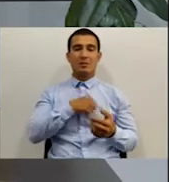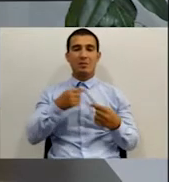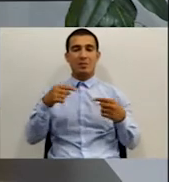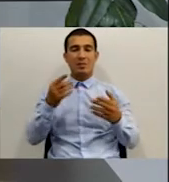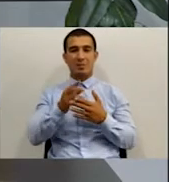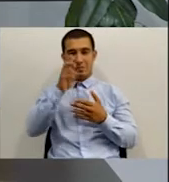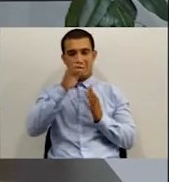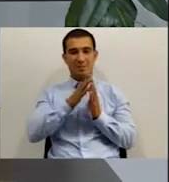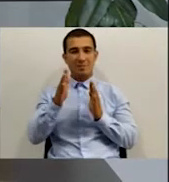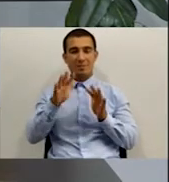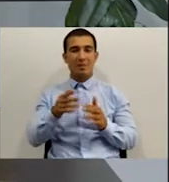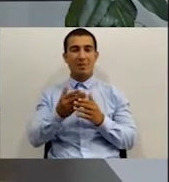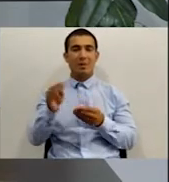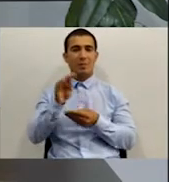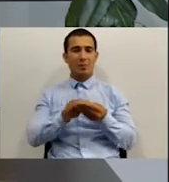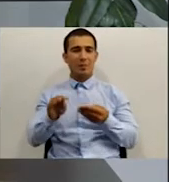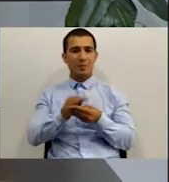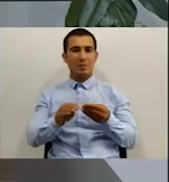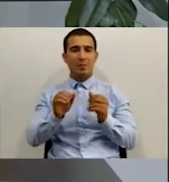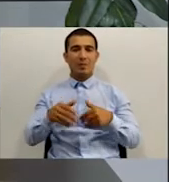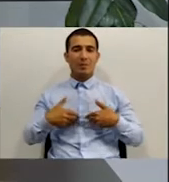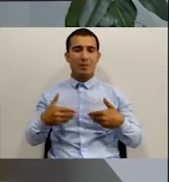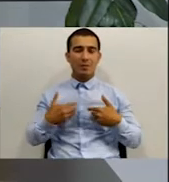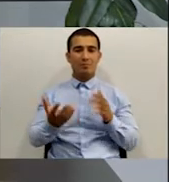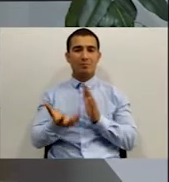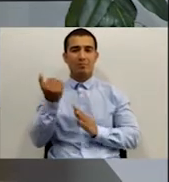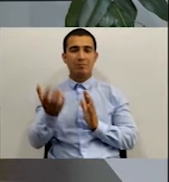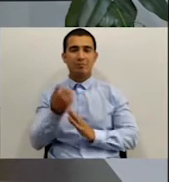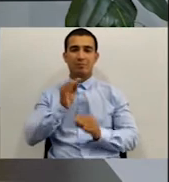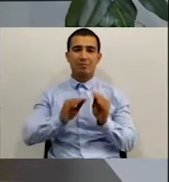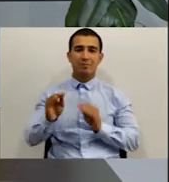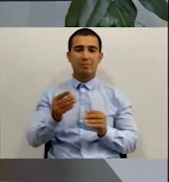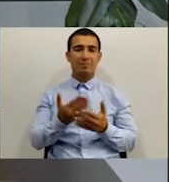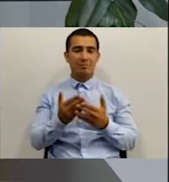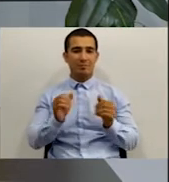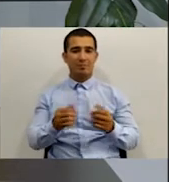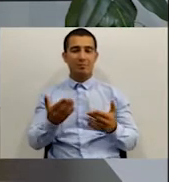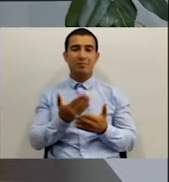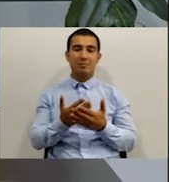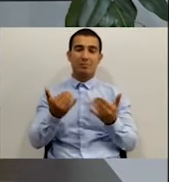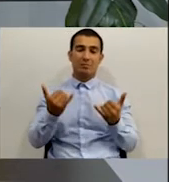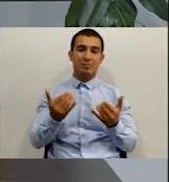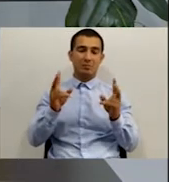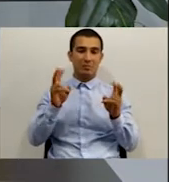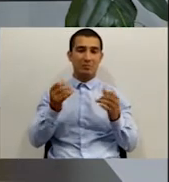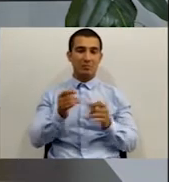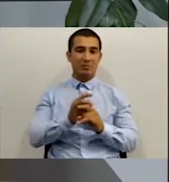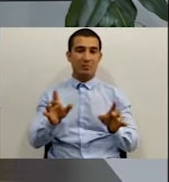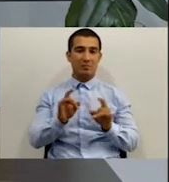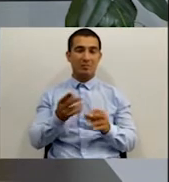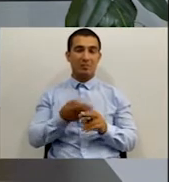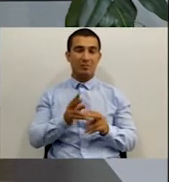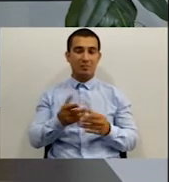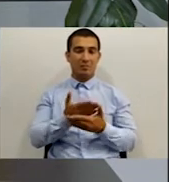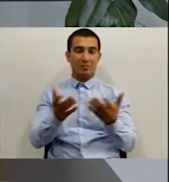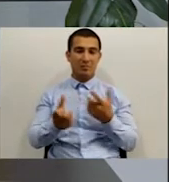u kutubxonani biz qayta-qayta foydalanish imkoniyatiga ega bo'lamiz. Mana misol uchun bugungi